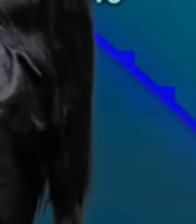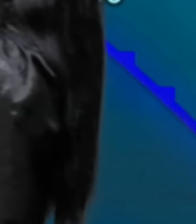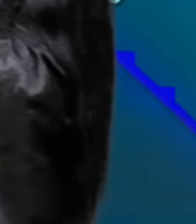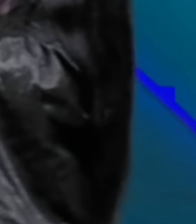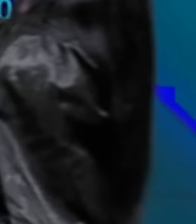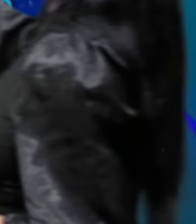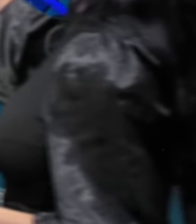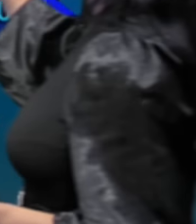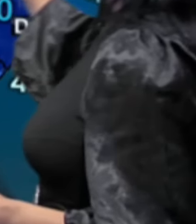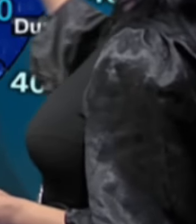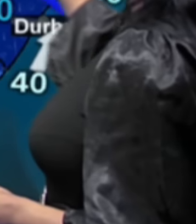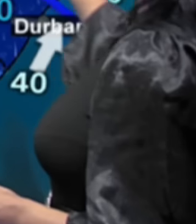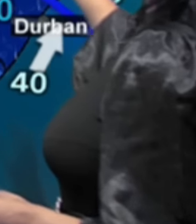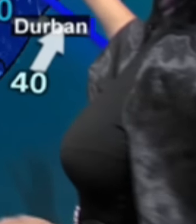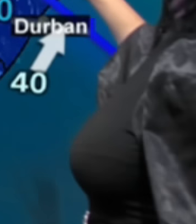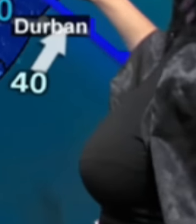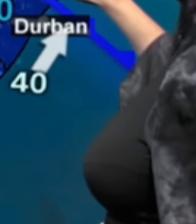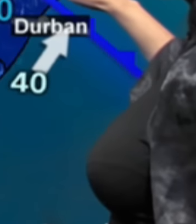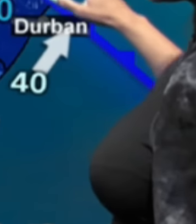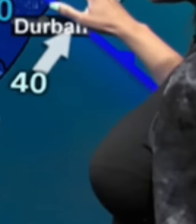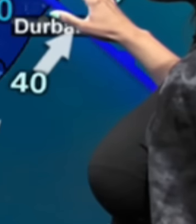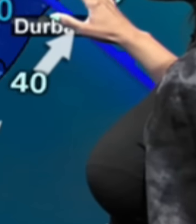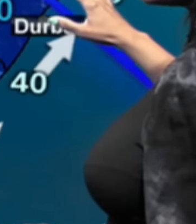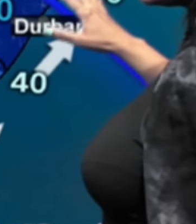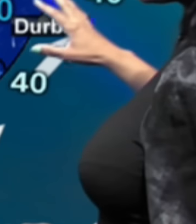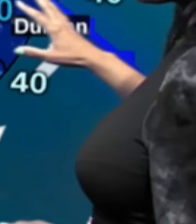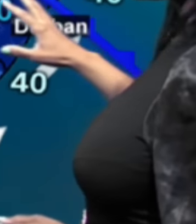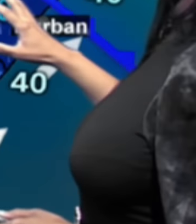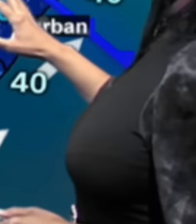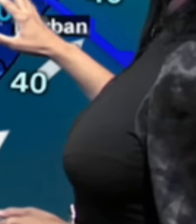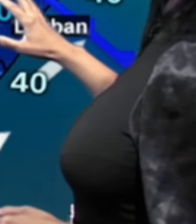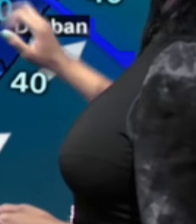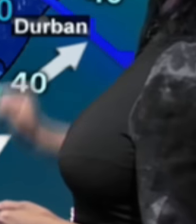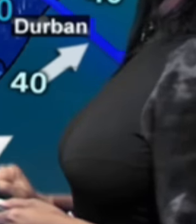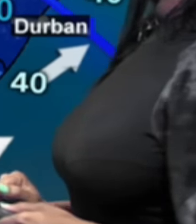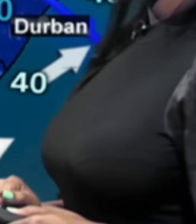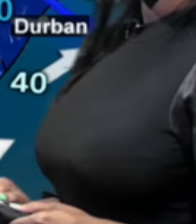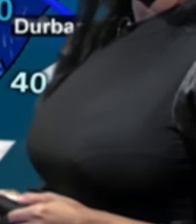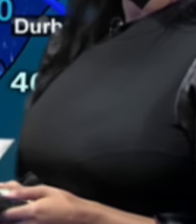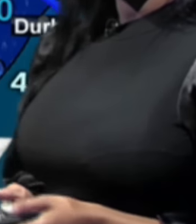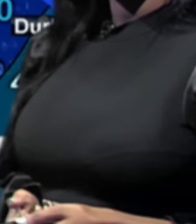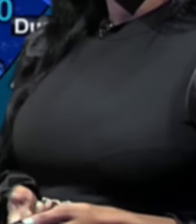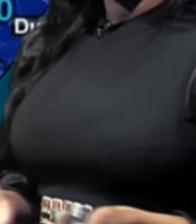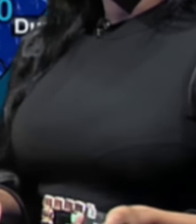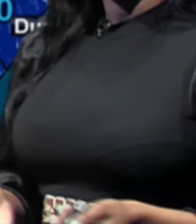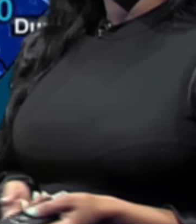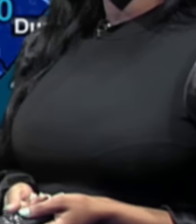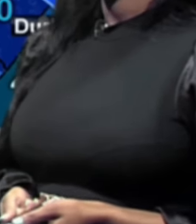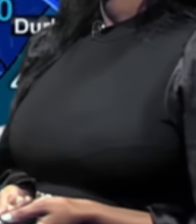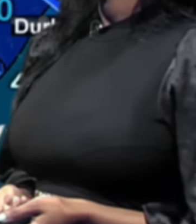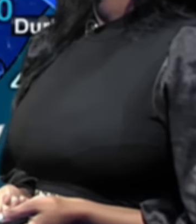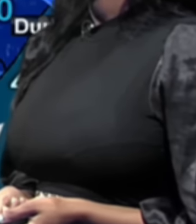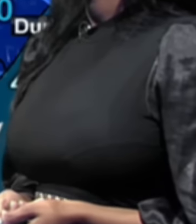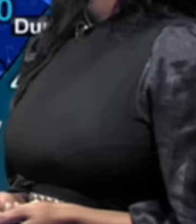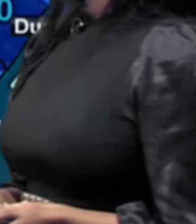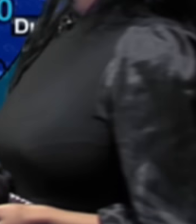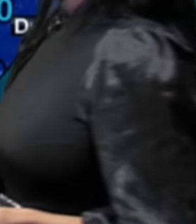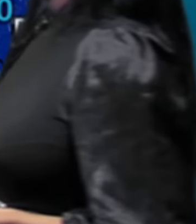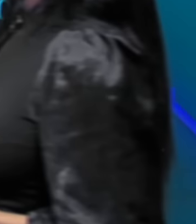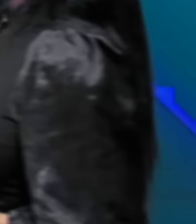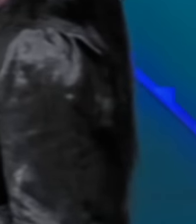re lebelela gape botlhaba jwa naga bo tla nna le gone go itemogela pula karolo ya KwaZulu-Natal e tla nna le gone go nna le pula diperesente di le